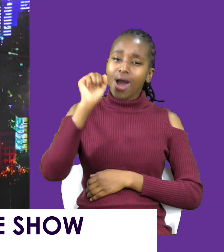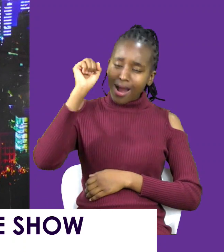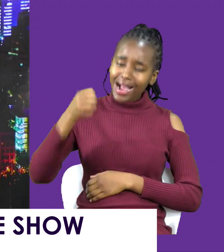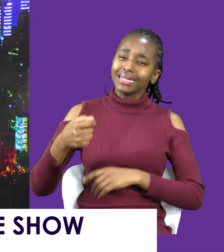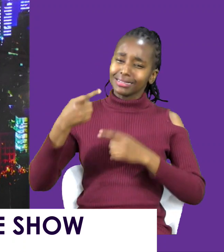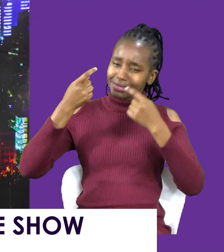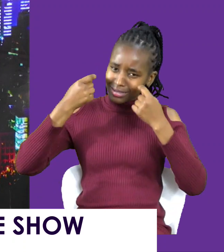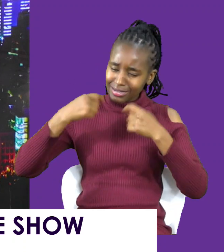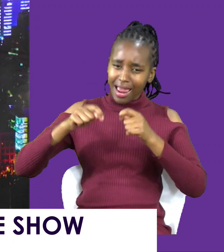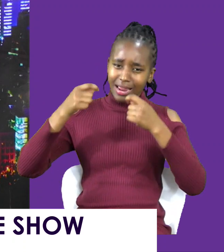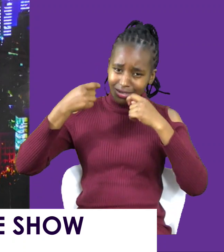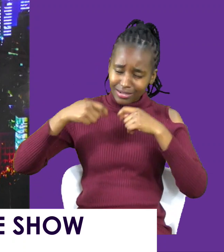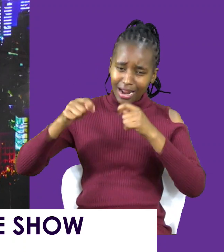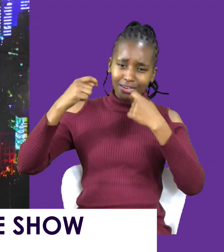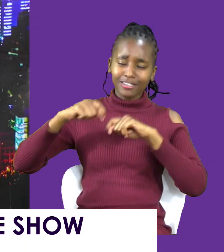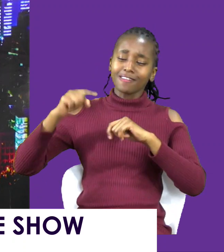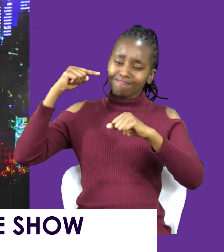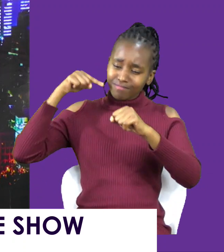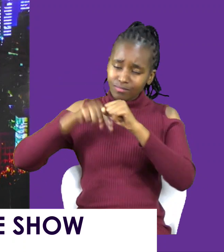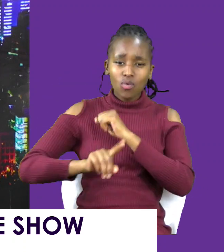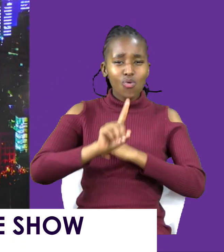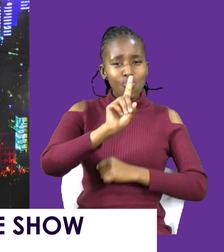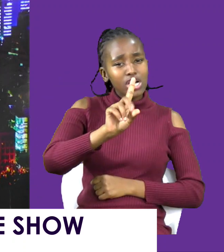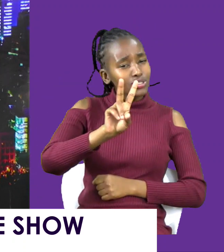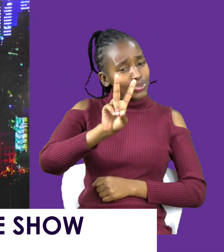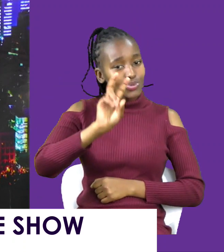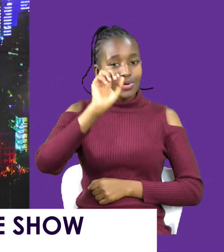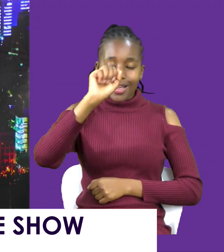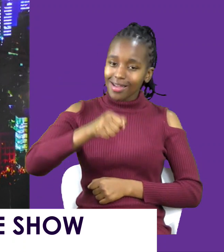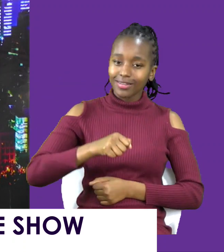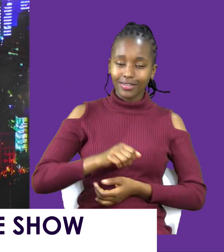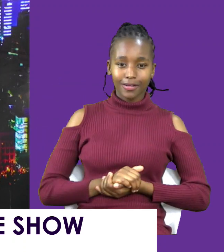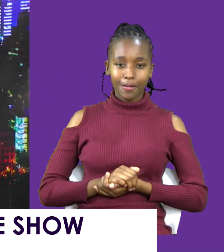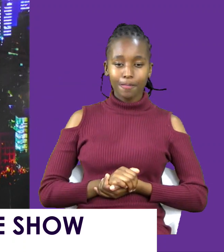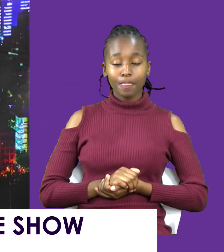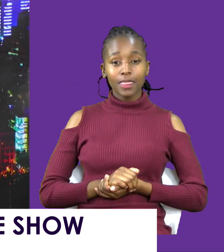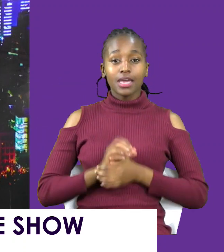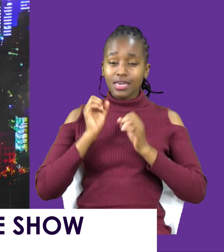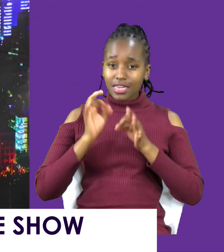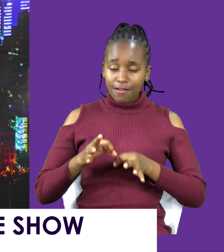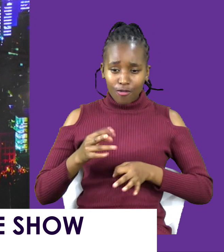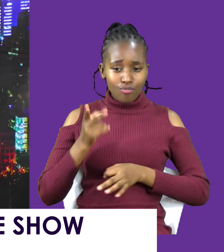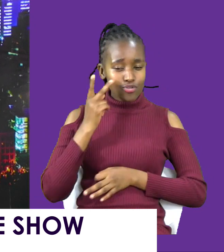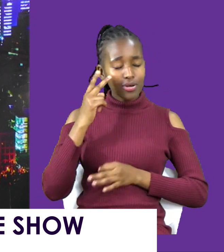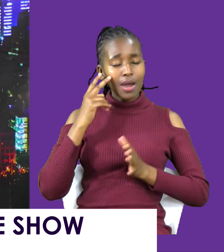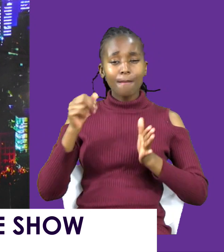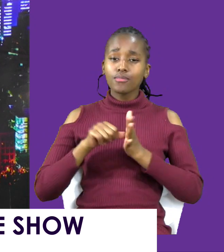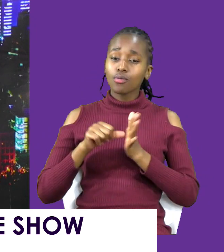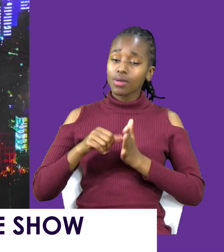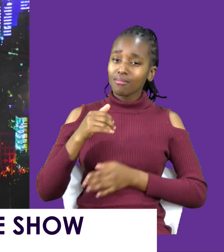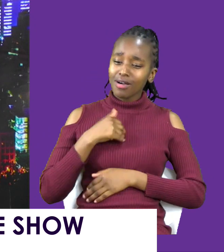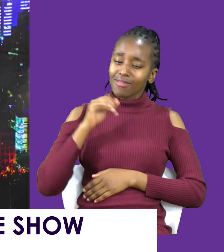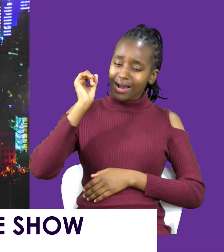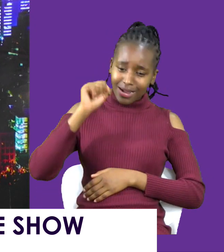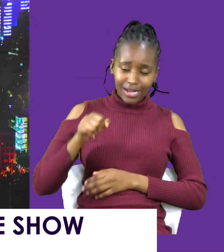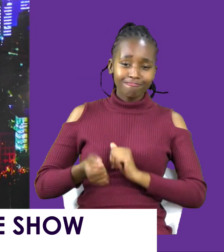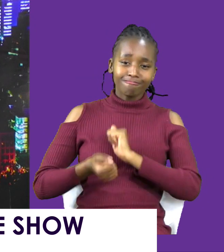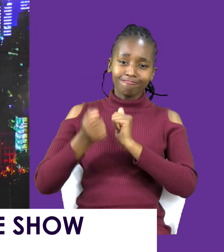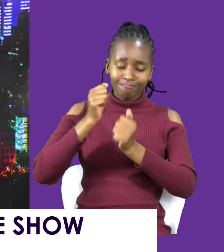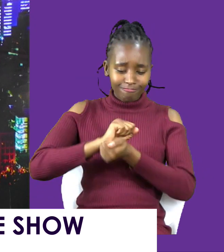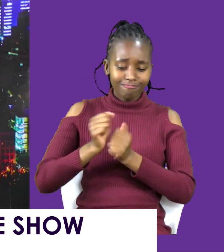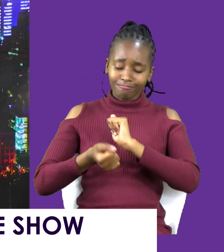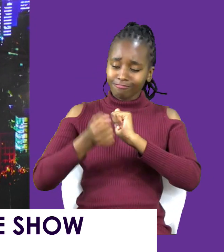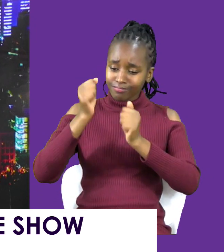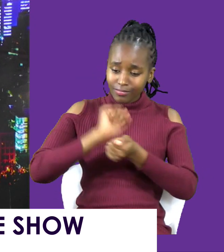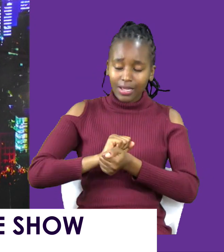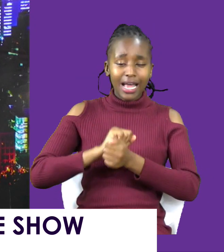a scorer in that game. Play again. Go into the field again. Do something again. Cheza kama wewe. That